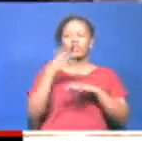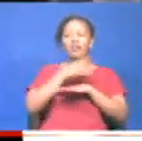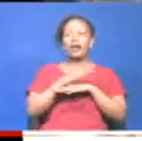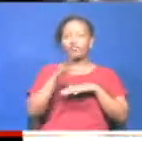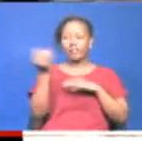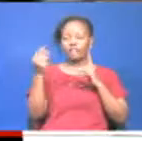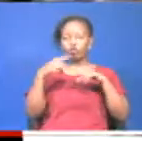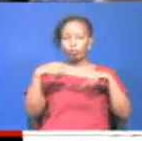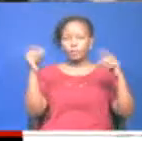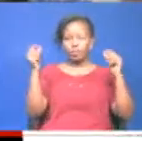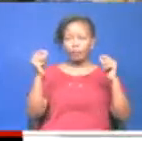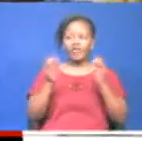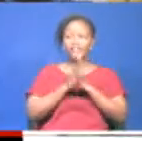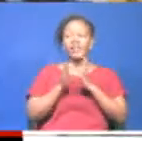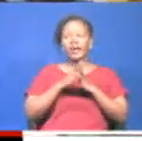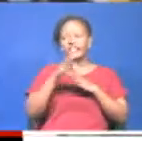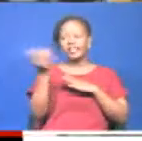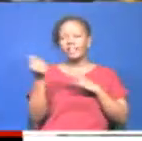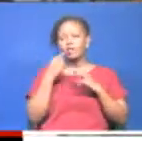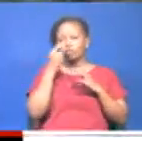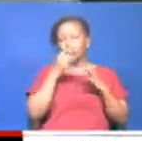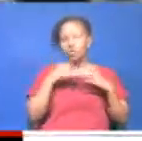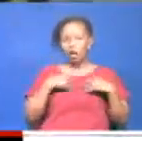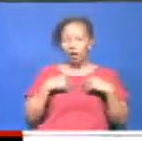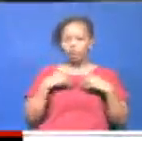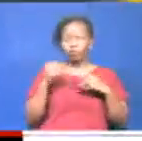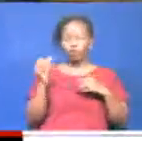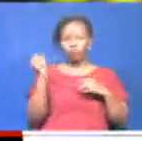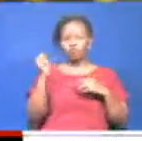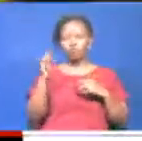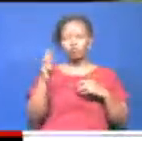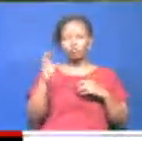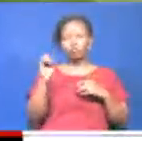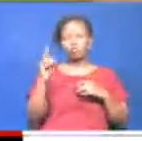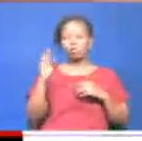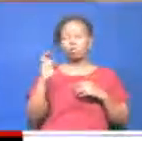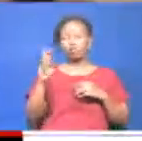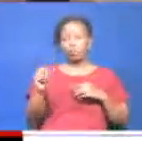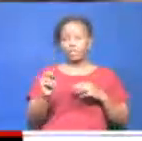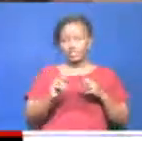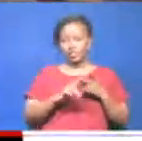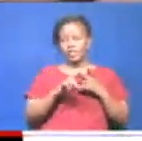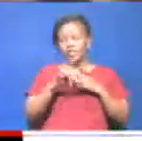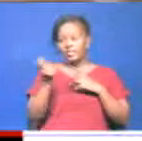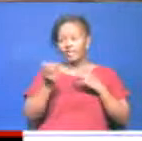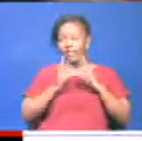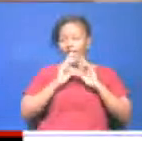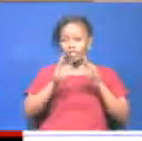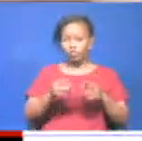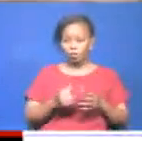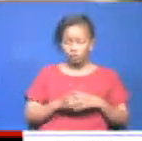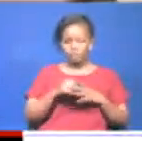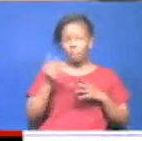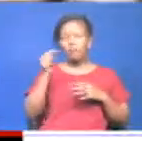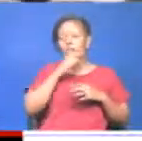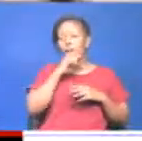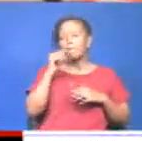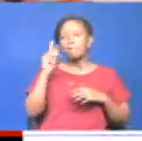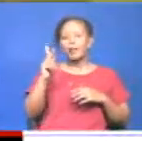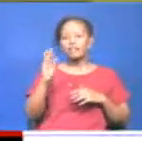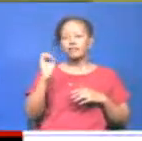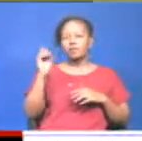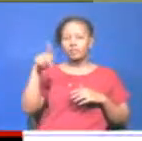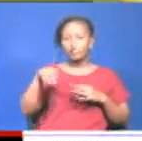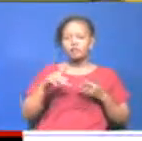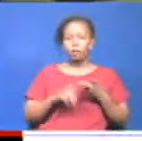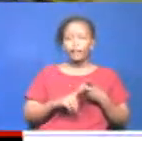and Koki Ikeda and Passes Kostram of Sweden. In other result, Leonard Kipkemoi Bett, Conselas Kipruto and Abraham